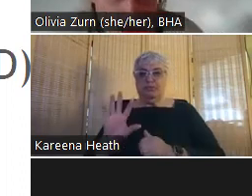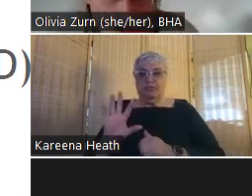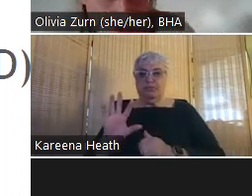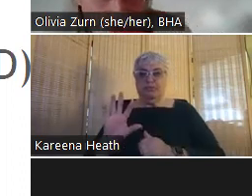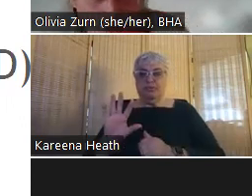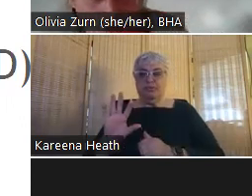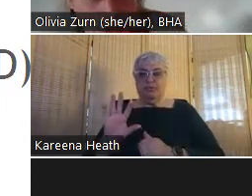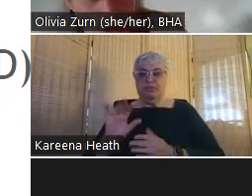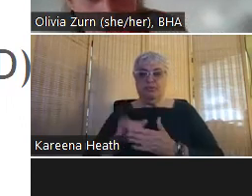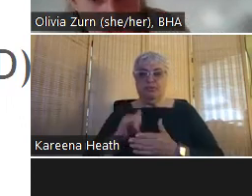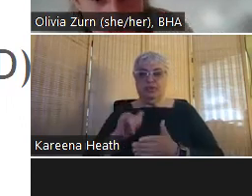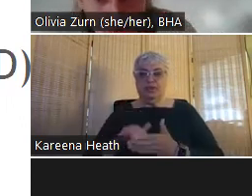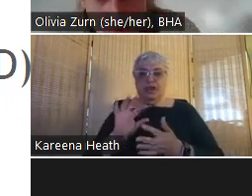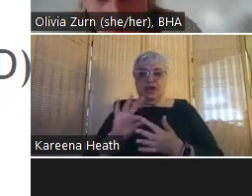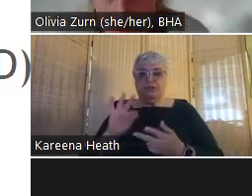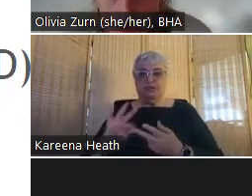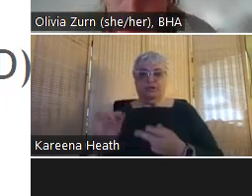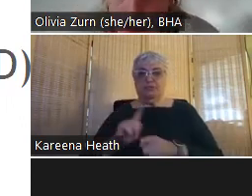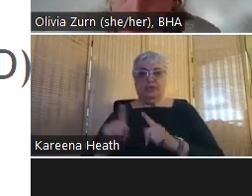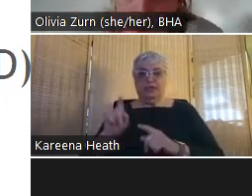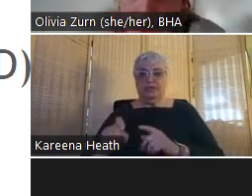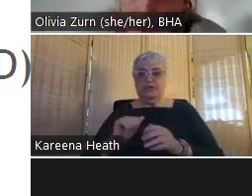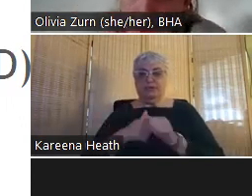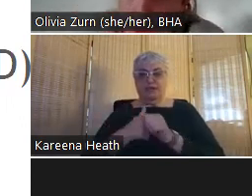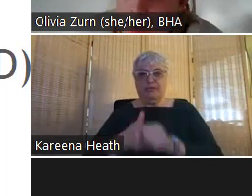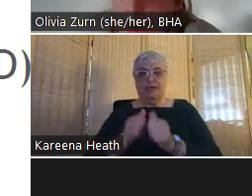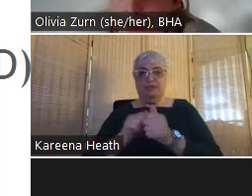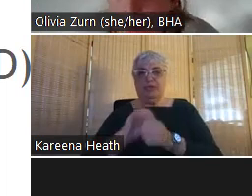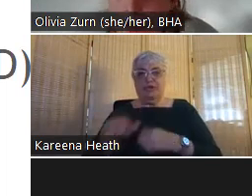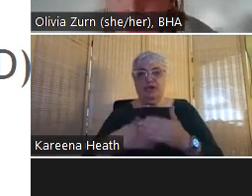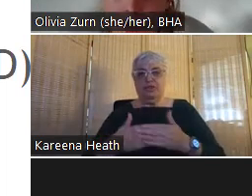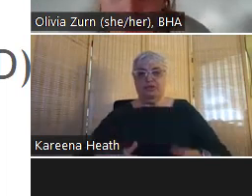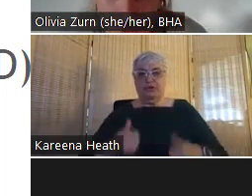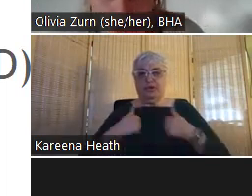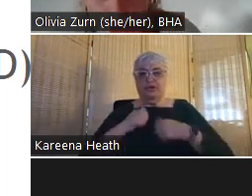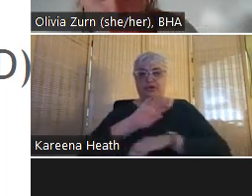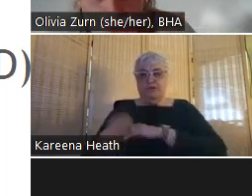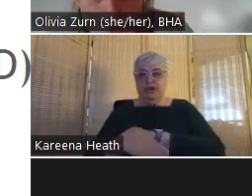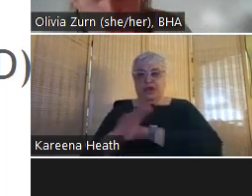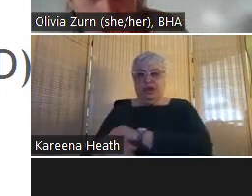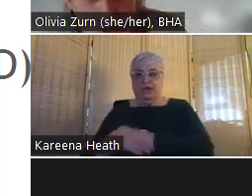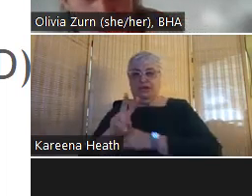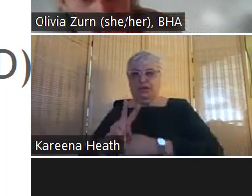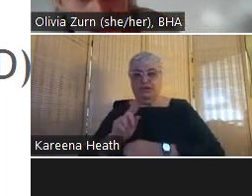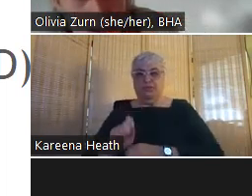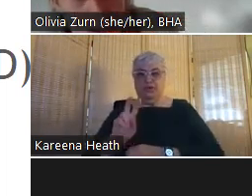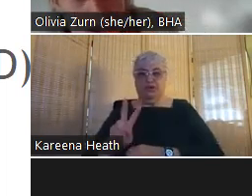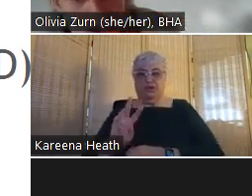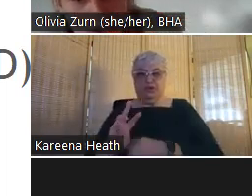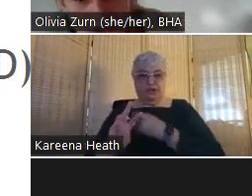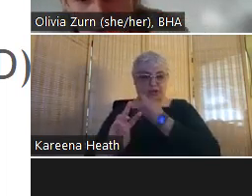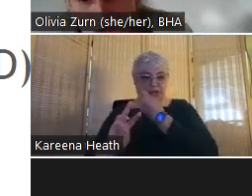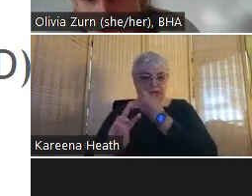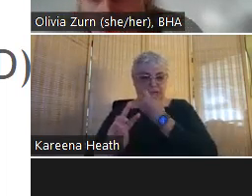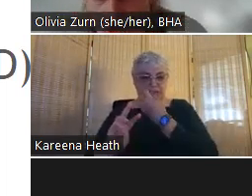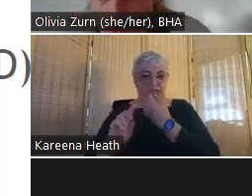designated. This is optional now, but they must be in compliance with all of the residential and overnight standards in 2.26. And